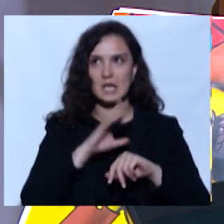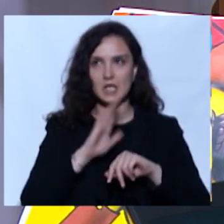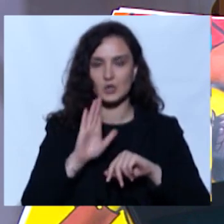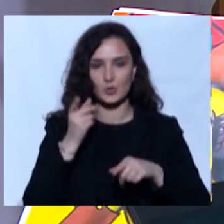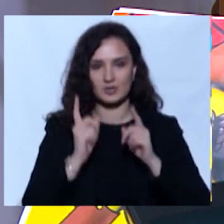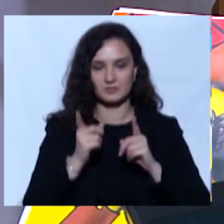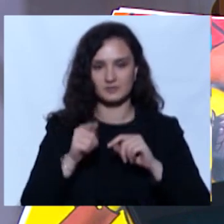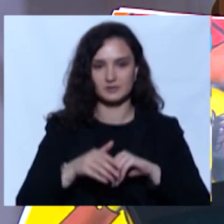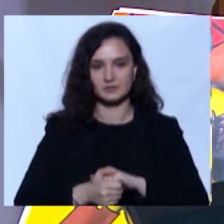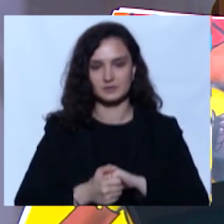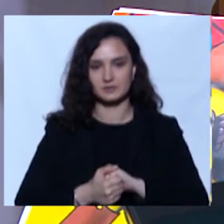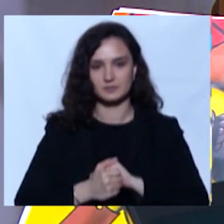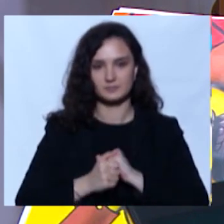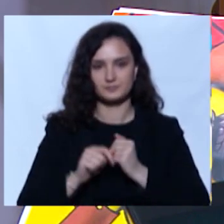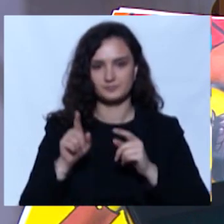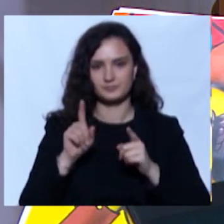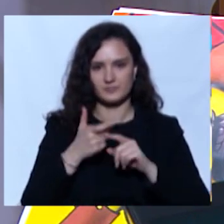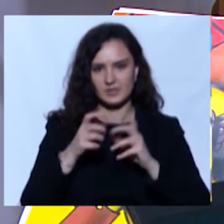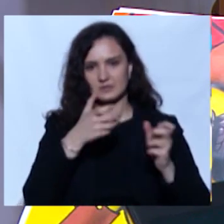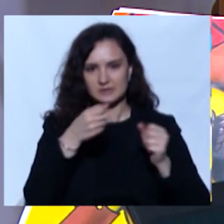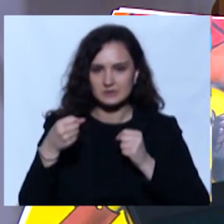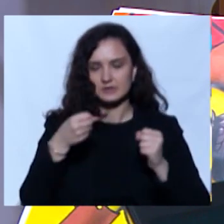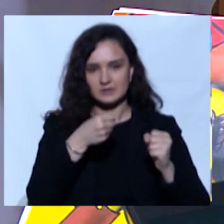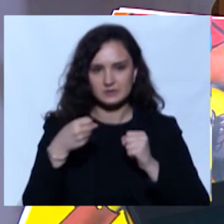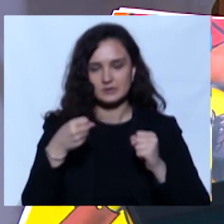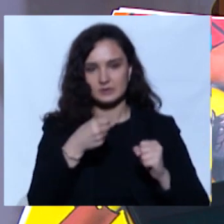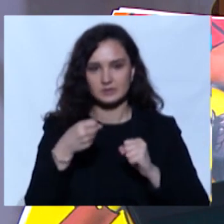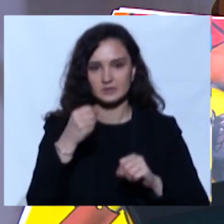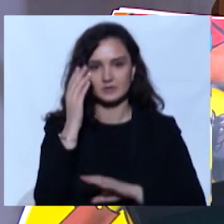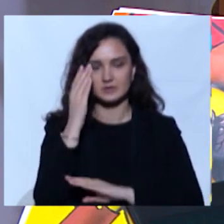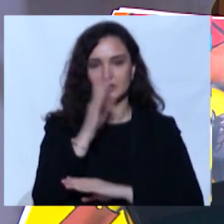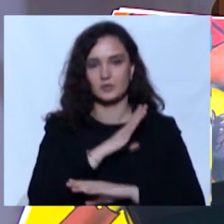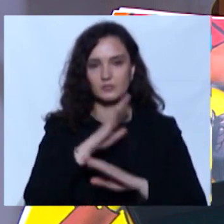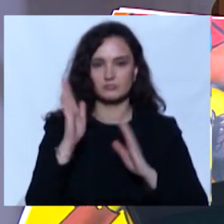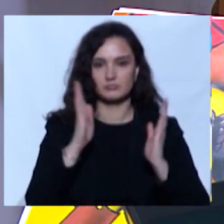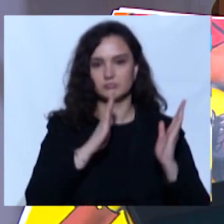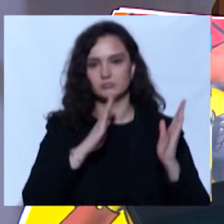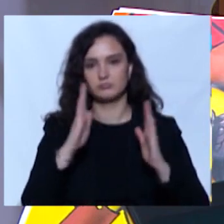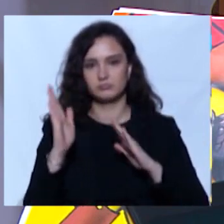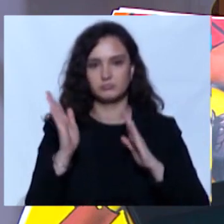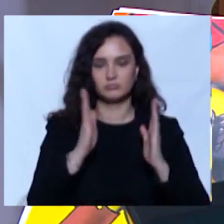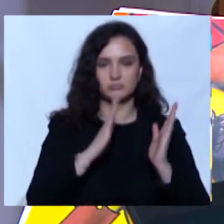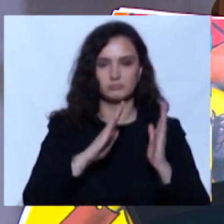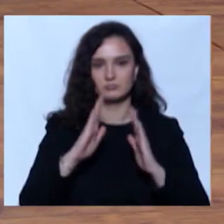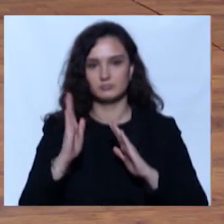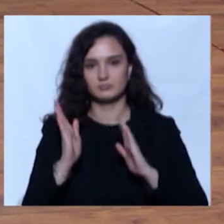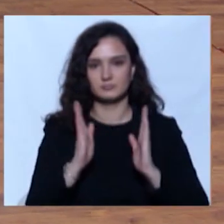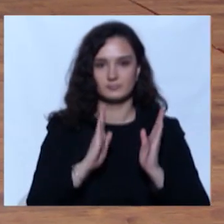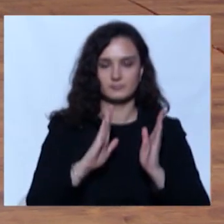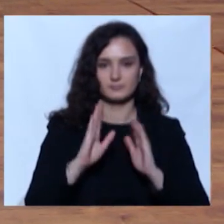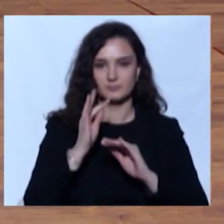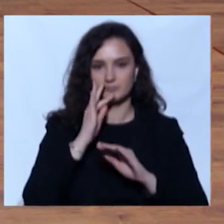real. He pulled harder and harder. The tree began to sway. Oh, no. And